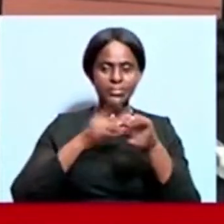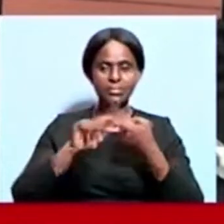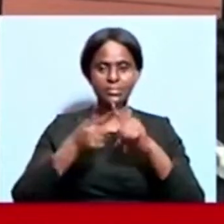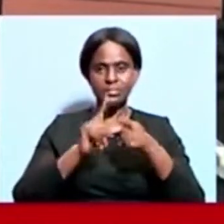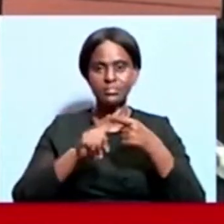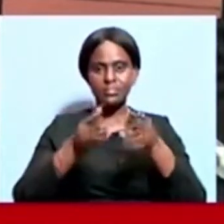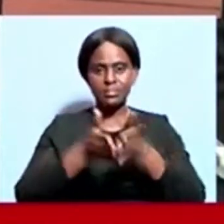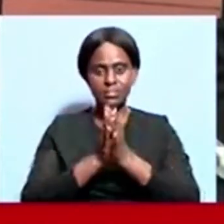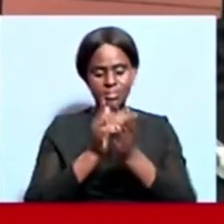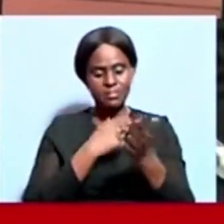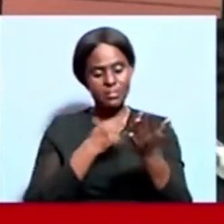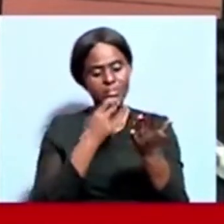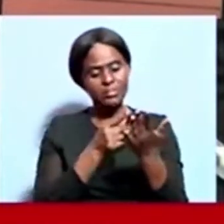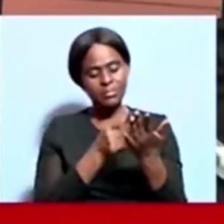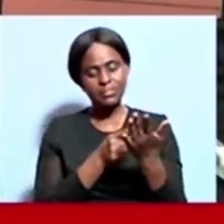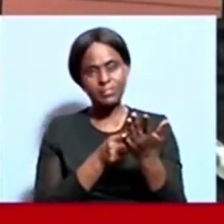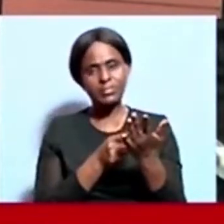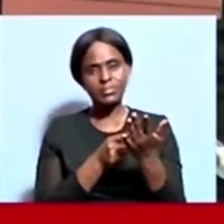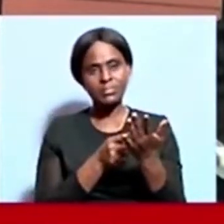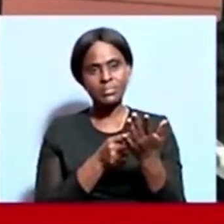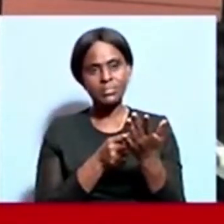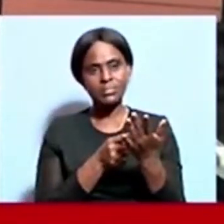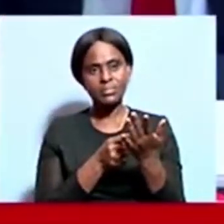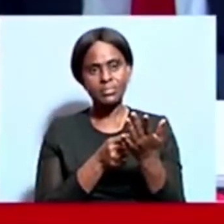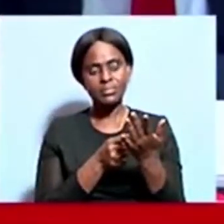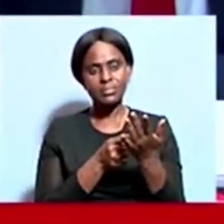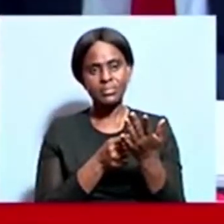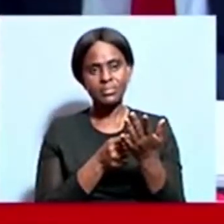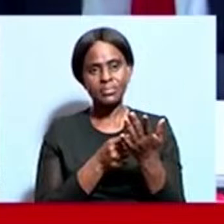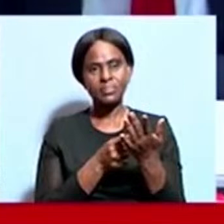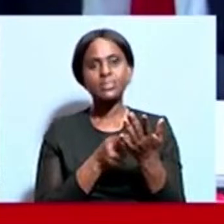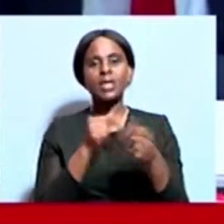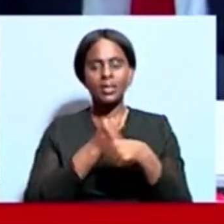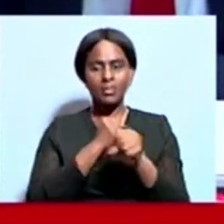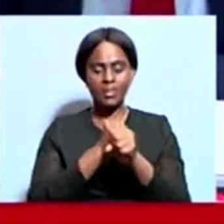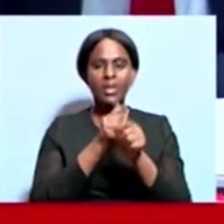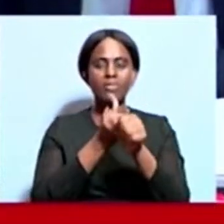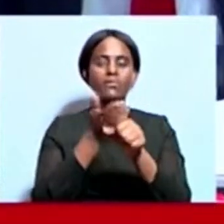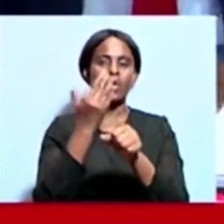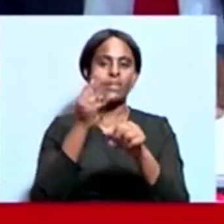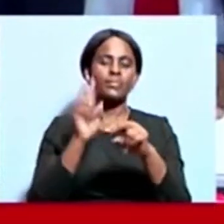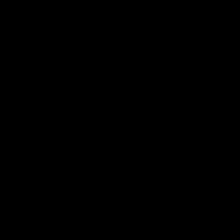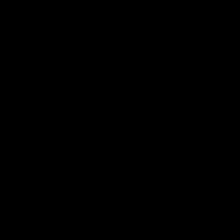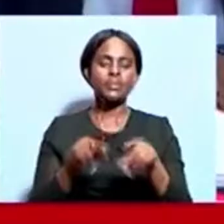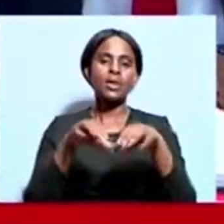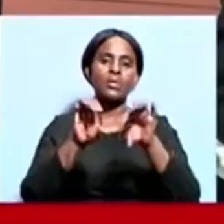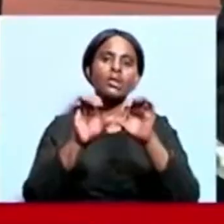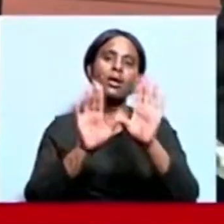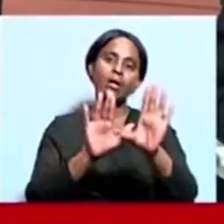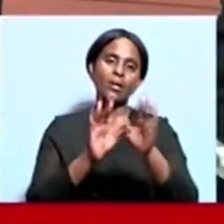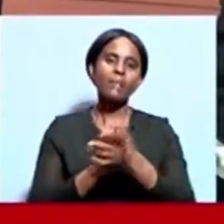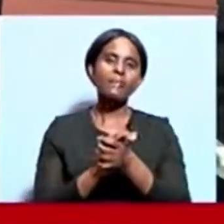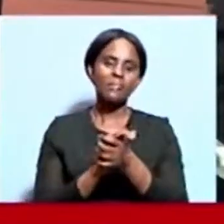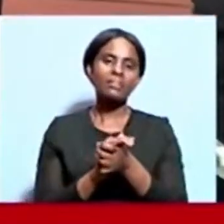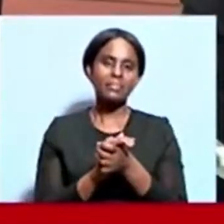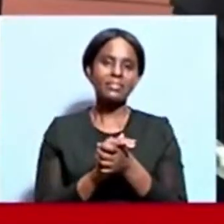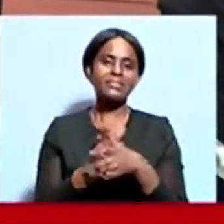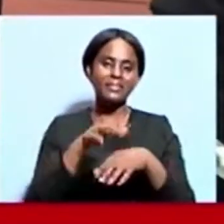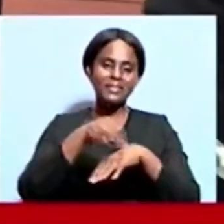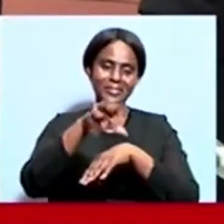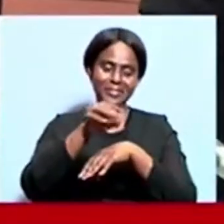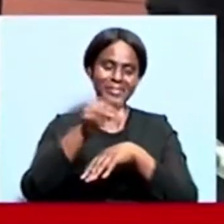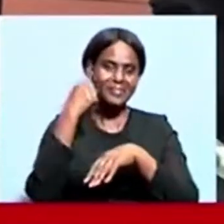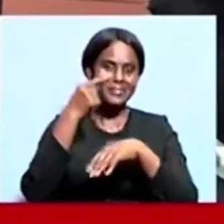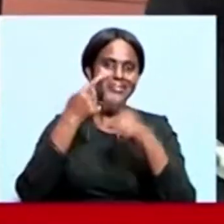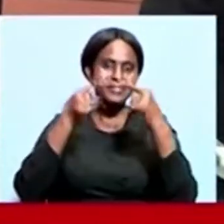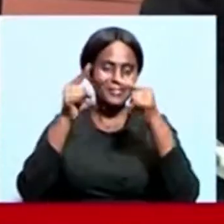and I was looking at You would have provided that. I'm making a follow-up. I'm making a follow-up, yes. Chair. Go ahead. Maybe for the sake of it's